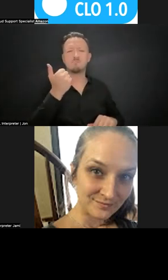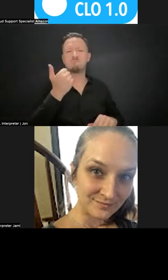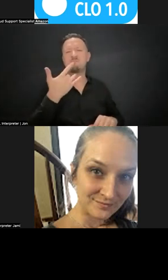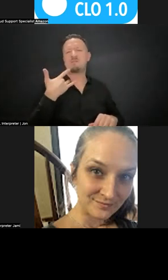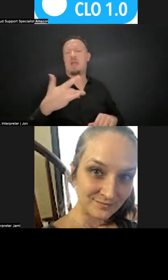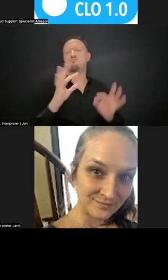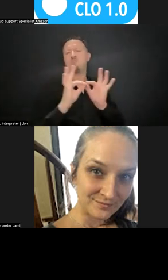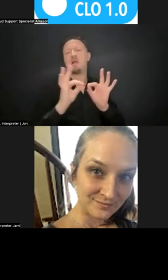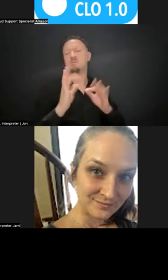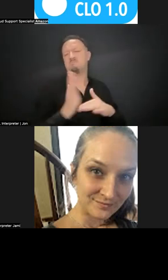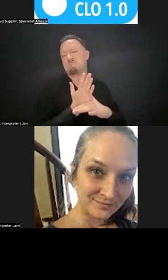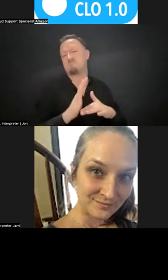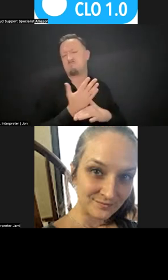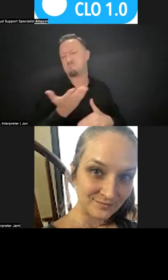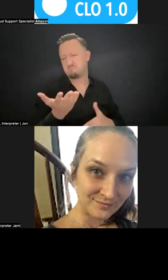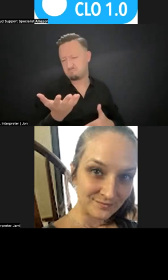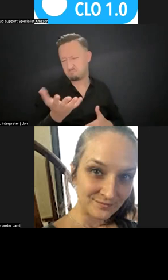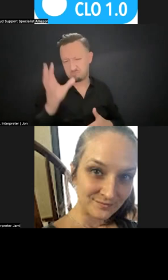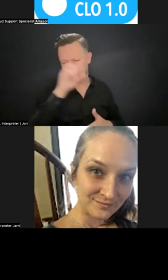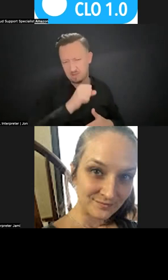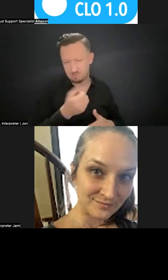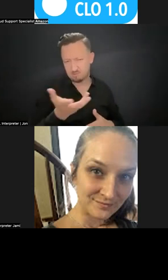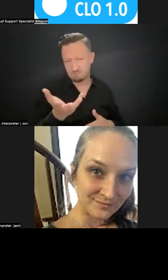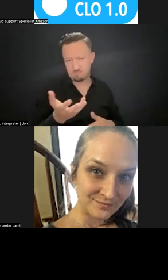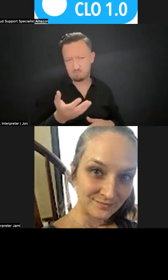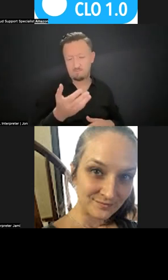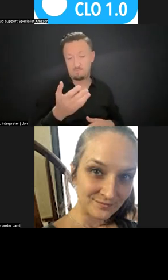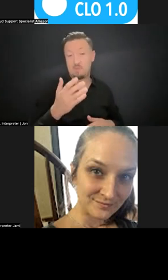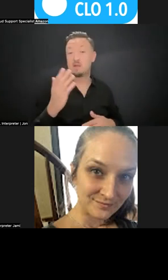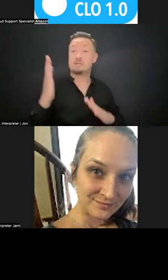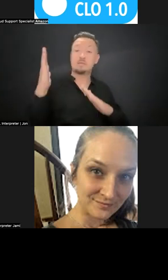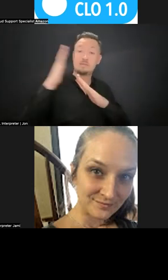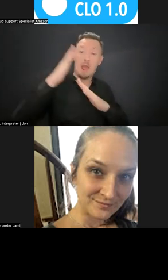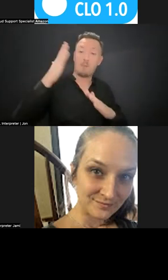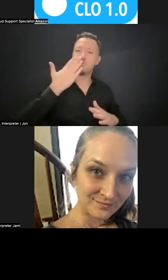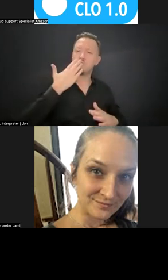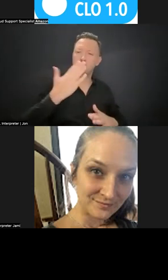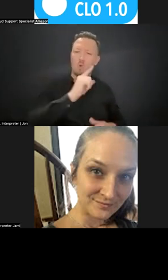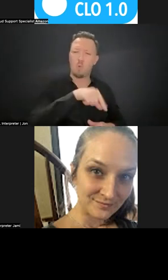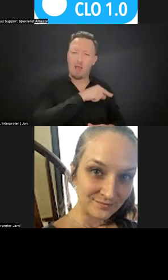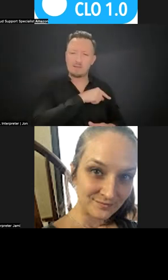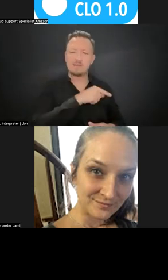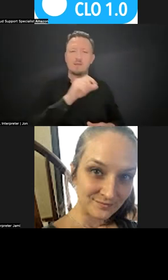average price range for a high-end server? 10K,